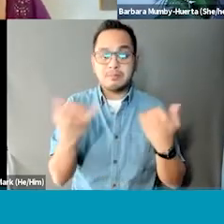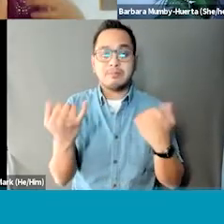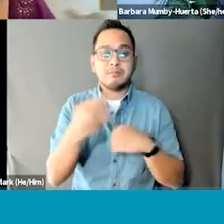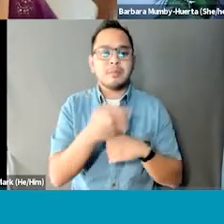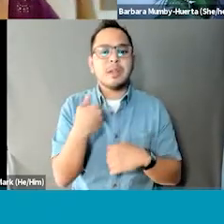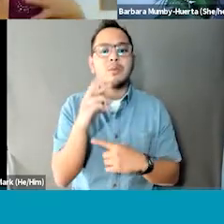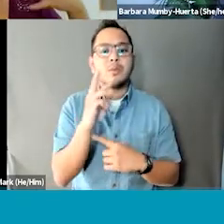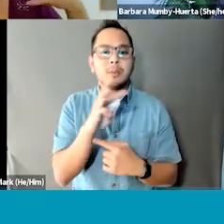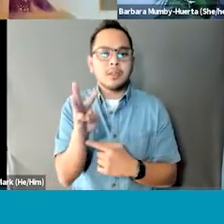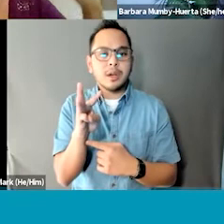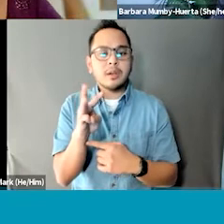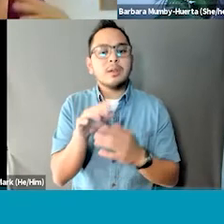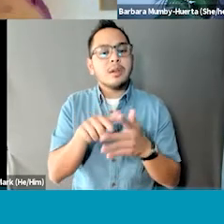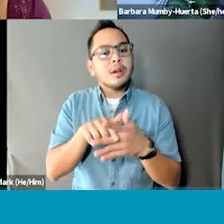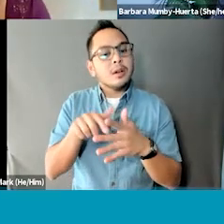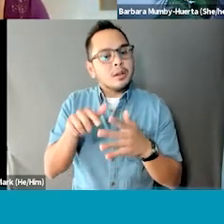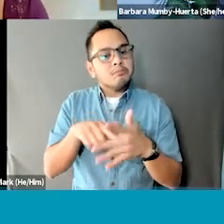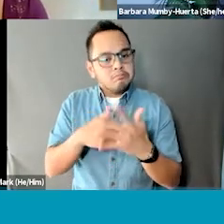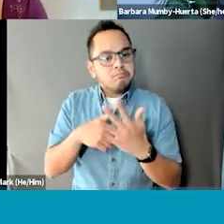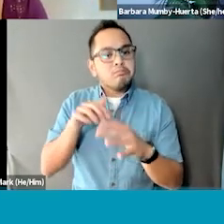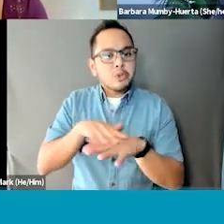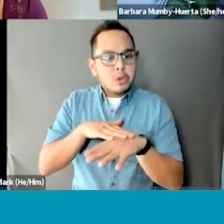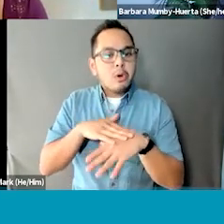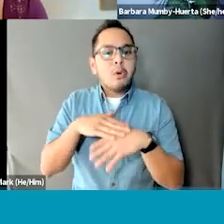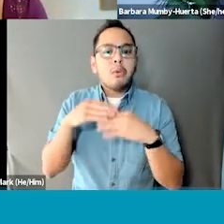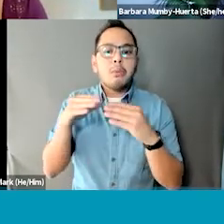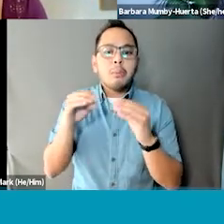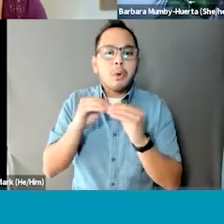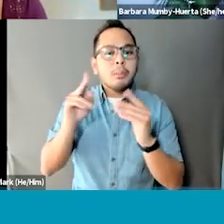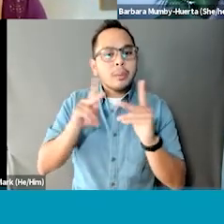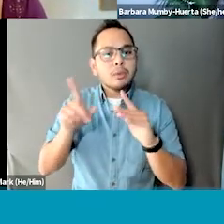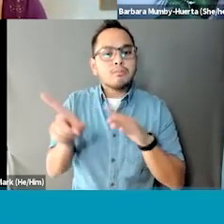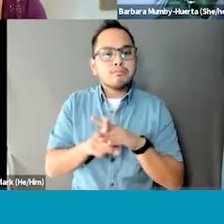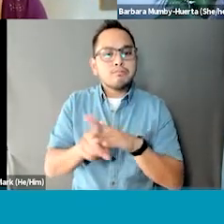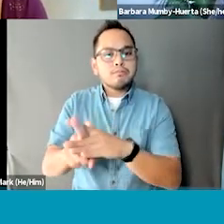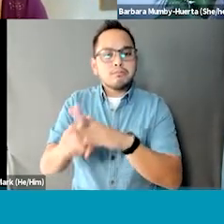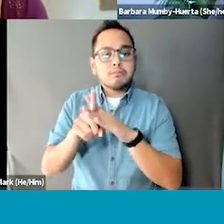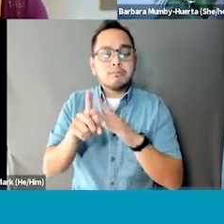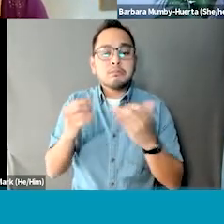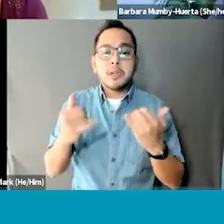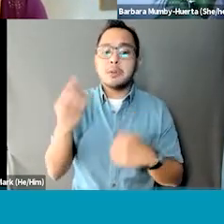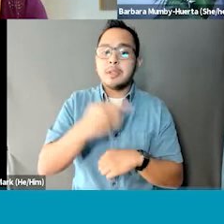website that's slowly getting more and more attention, and we invite